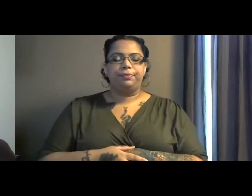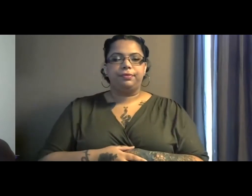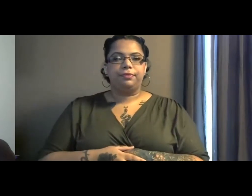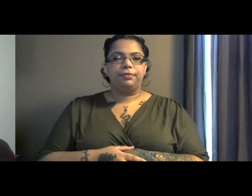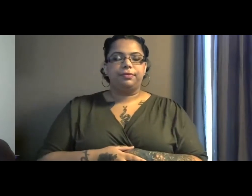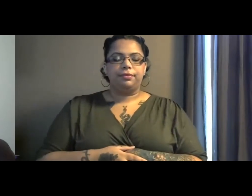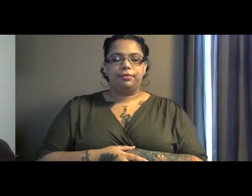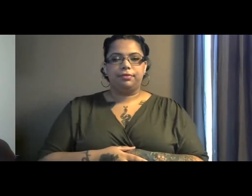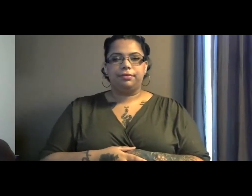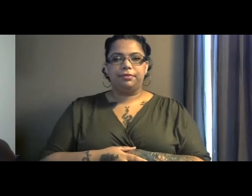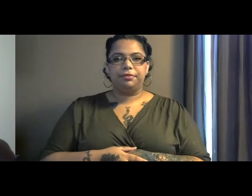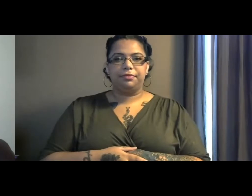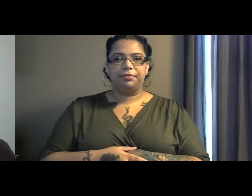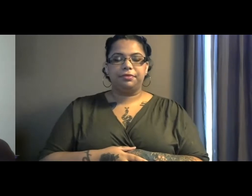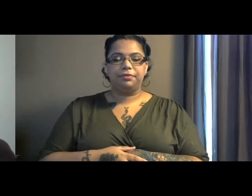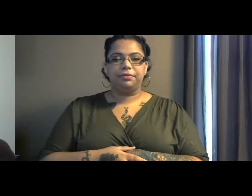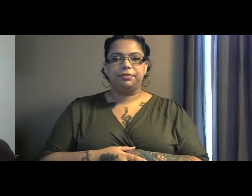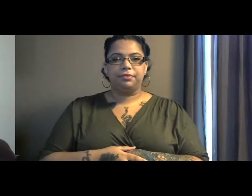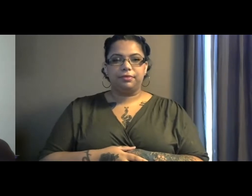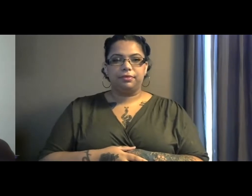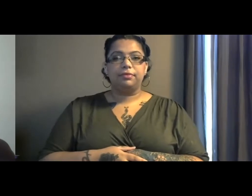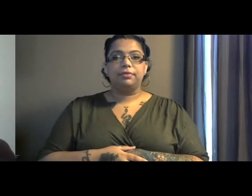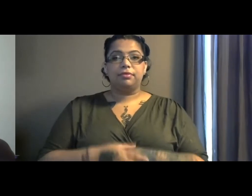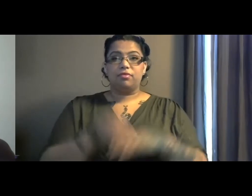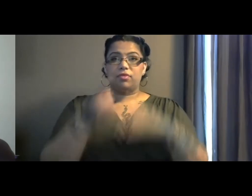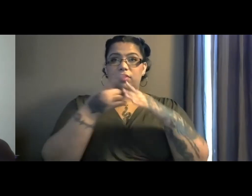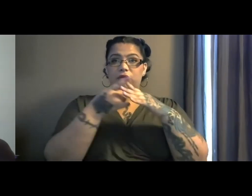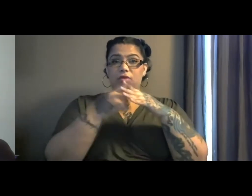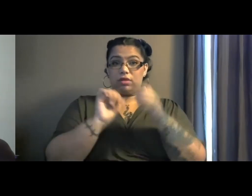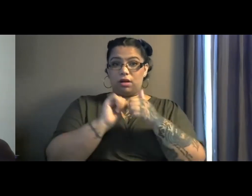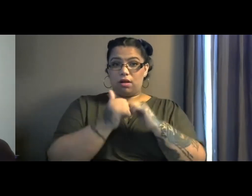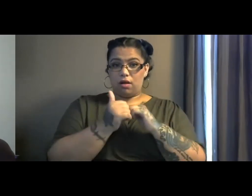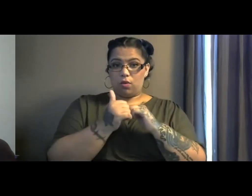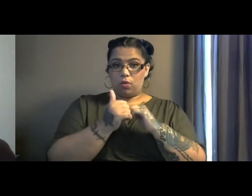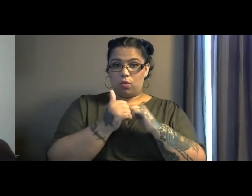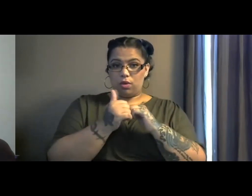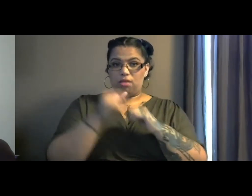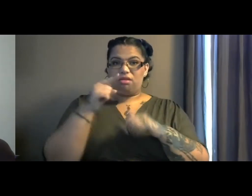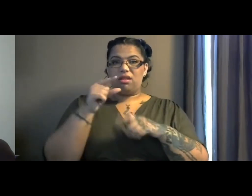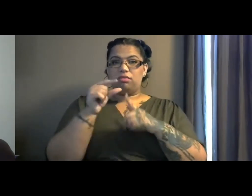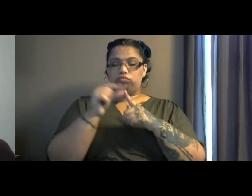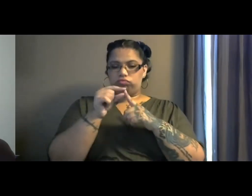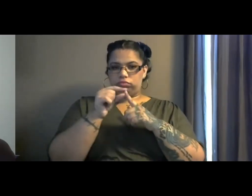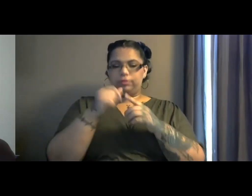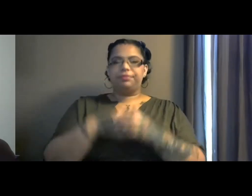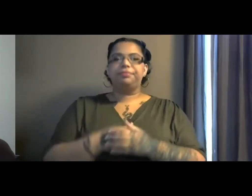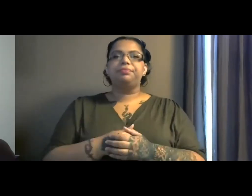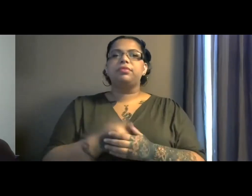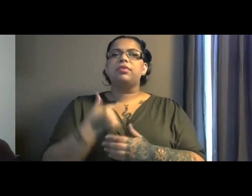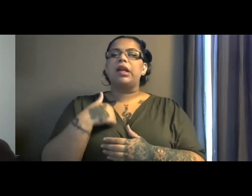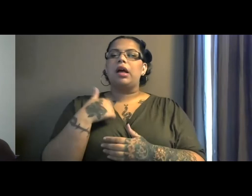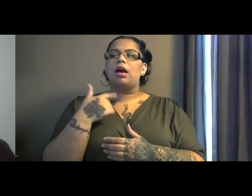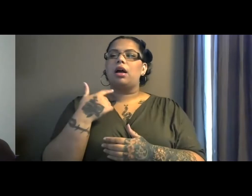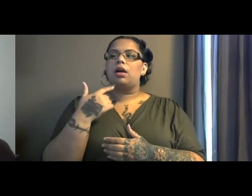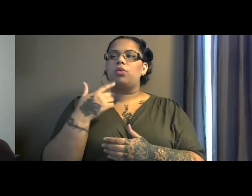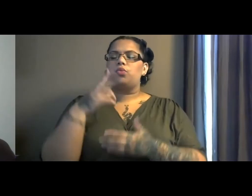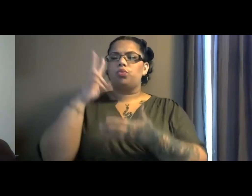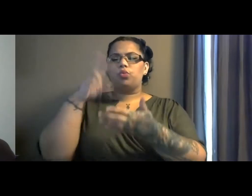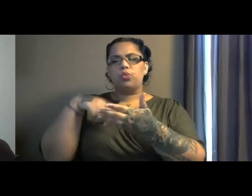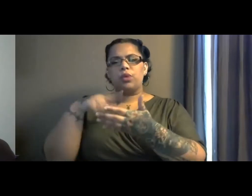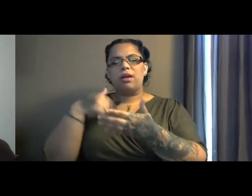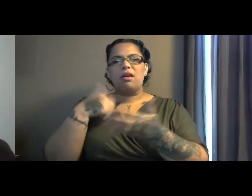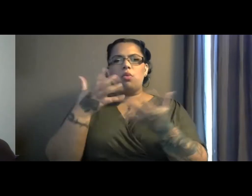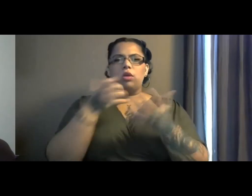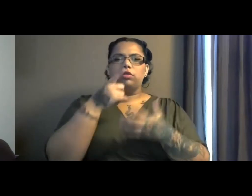65. And it begins with these words. And as I read them, I invite you to just close